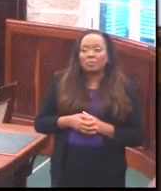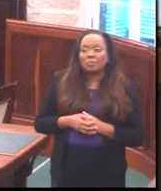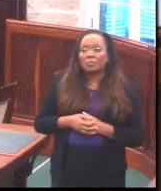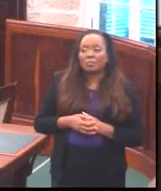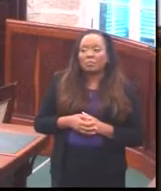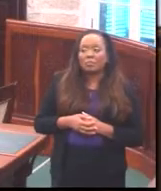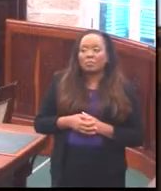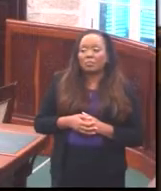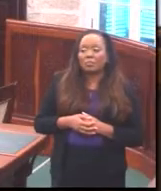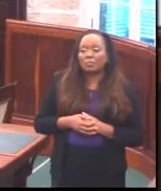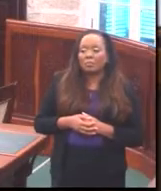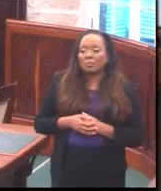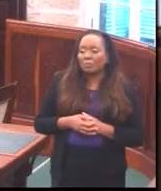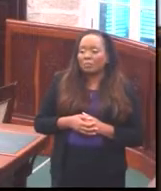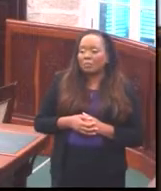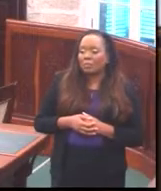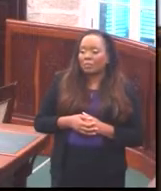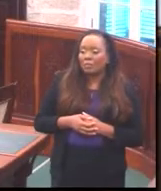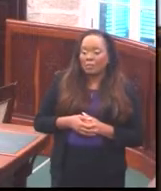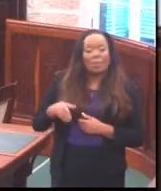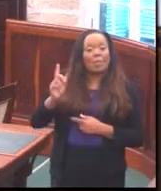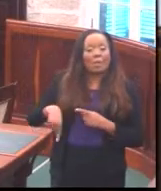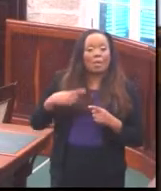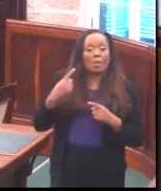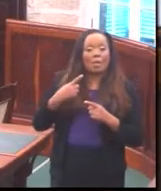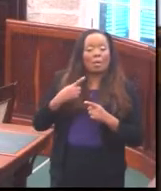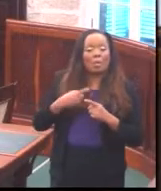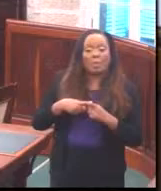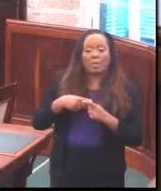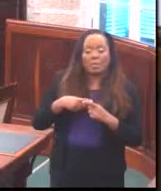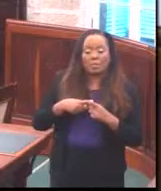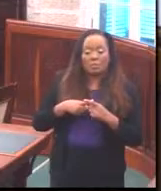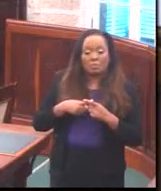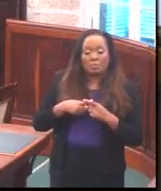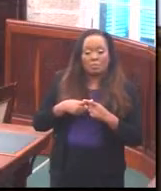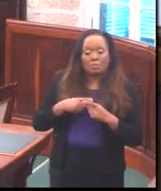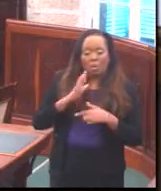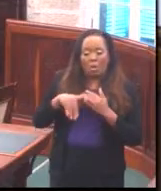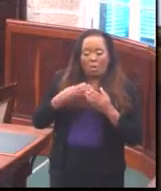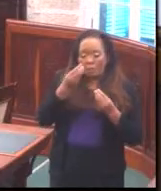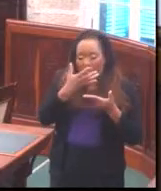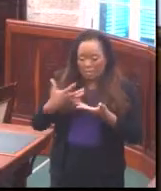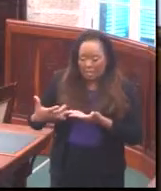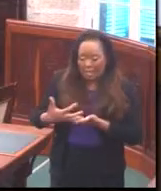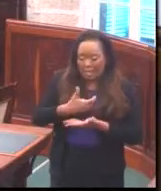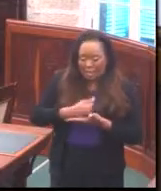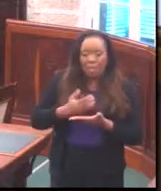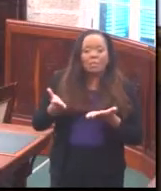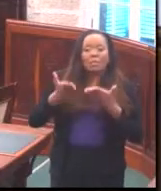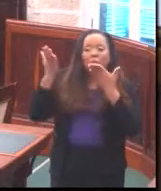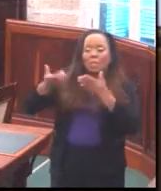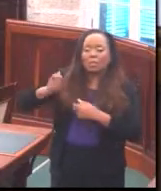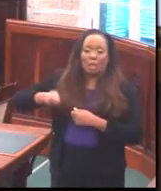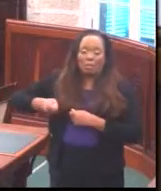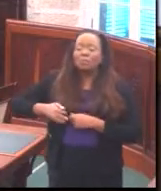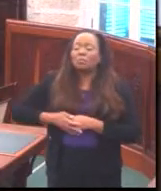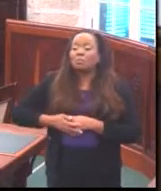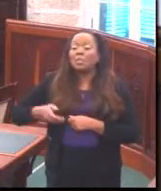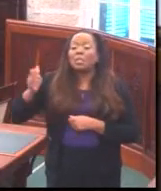when the matter of an intersection goes before a judge, the judge can ask for a report